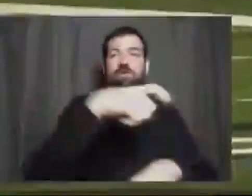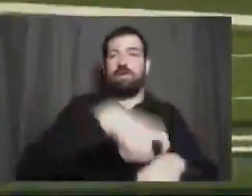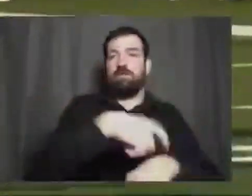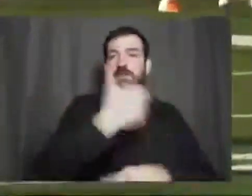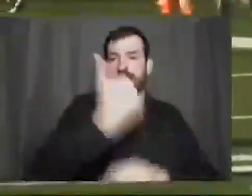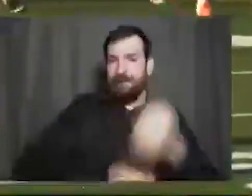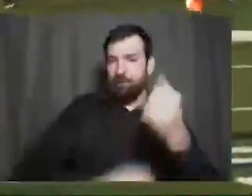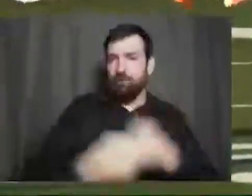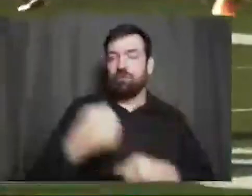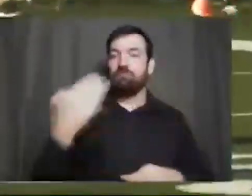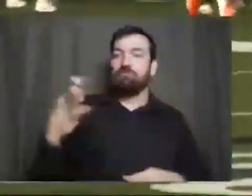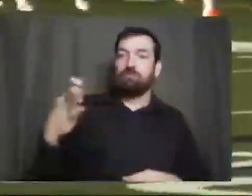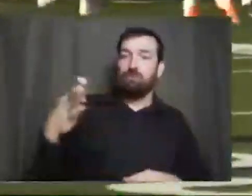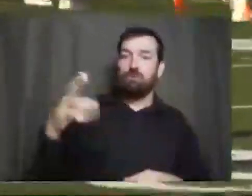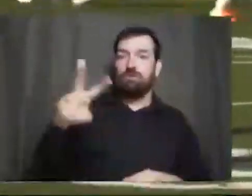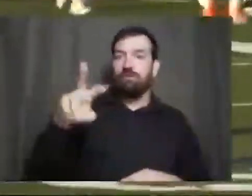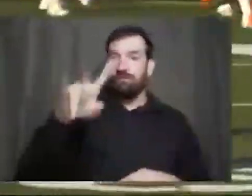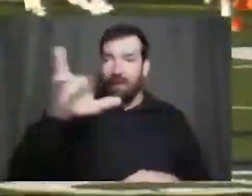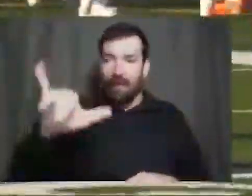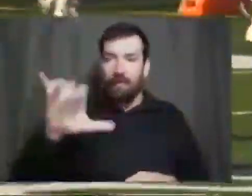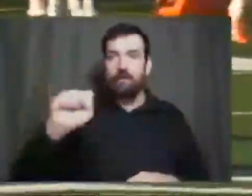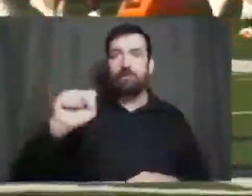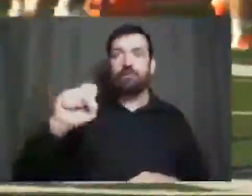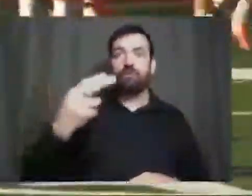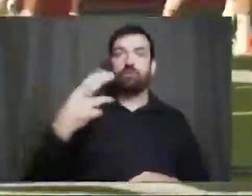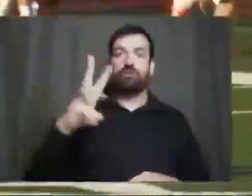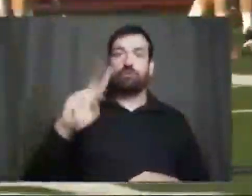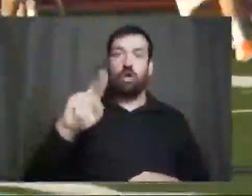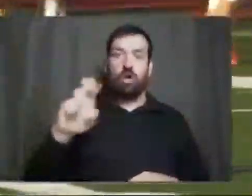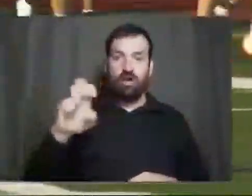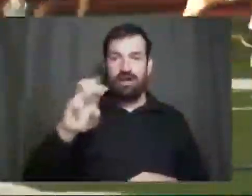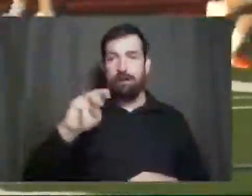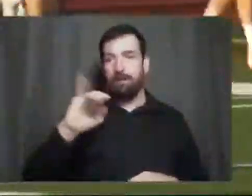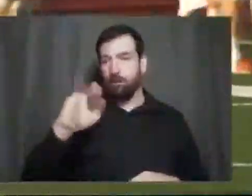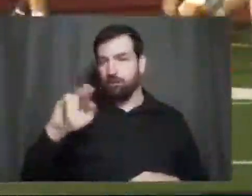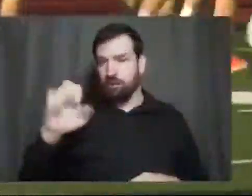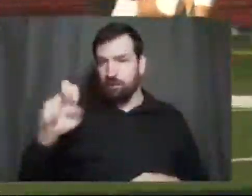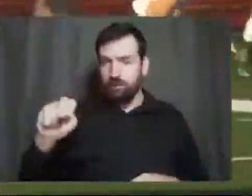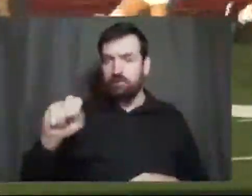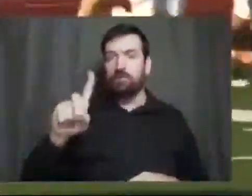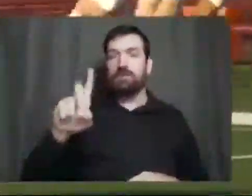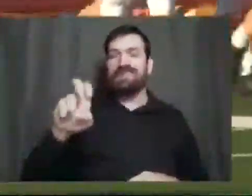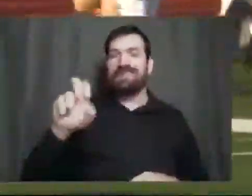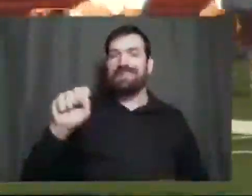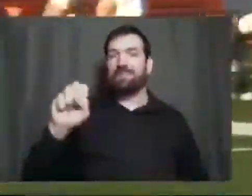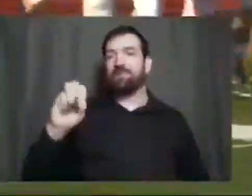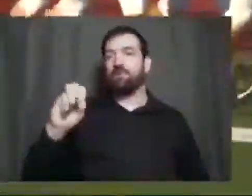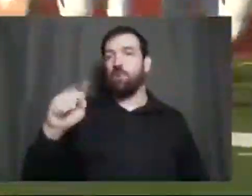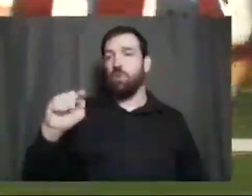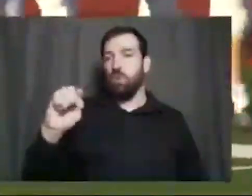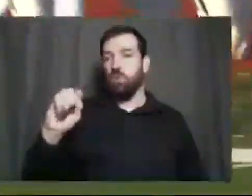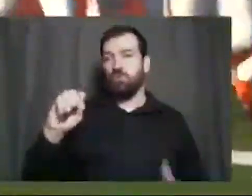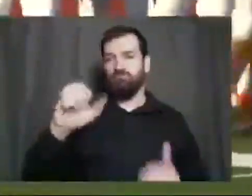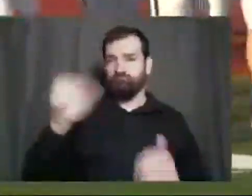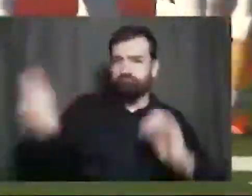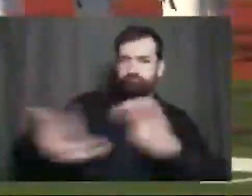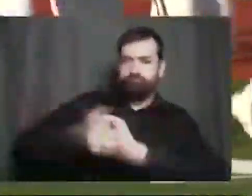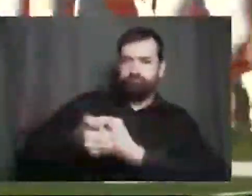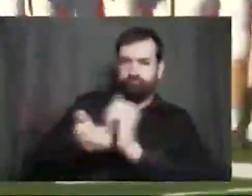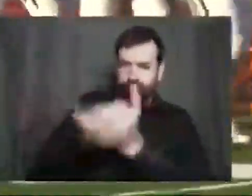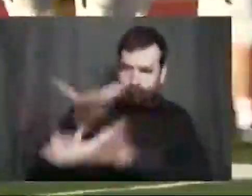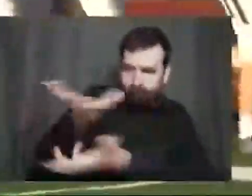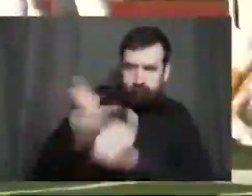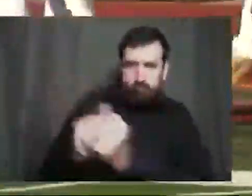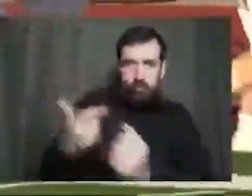Shawnee Mission High Schools, DeSoto, et cetera. And they work very closely with us. We have physicians at